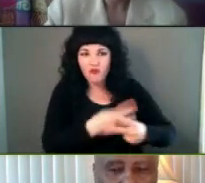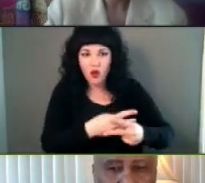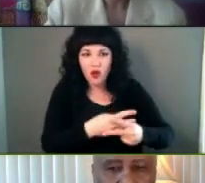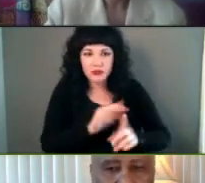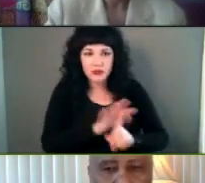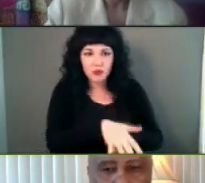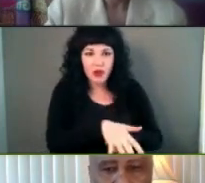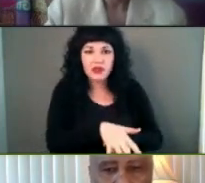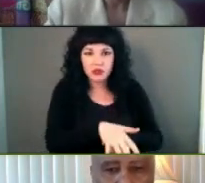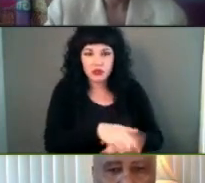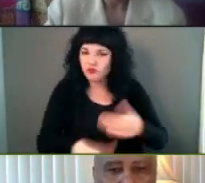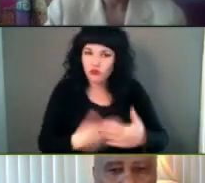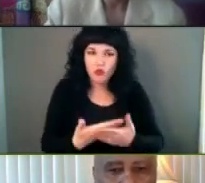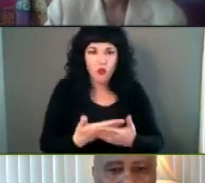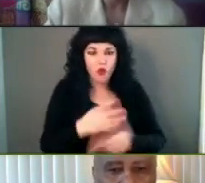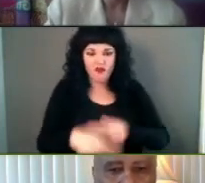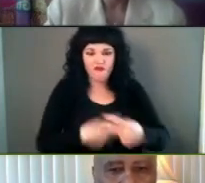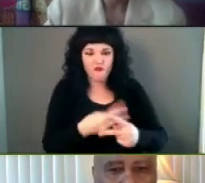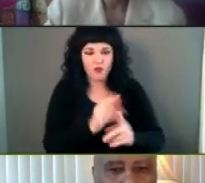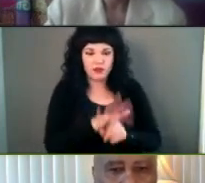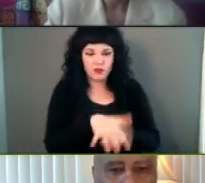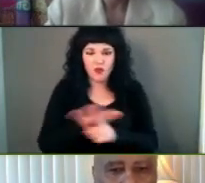oppression.